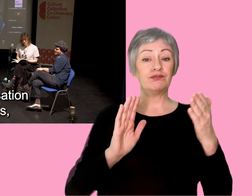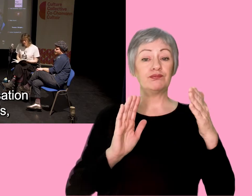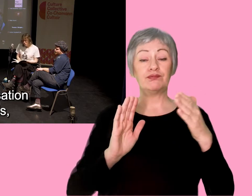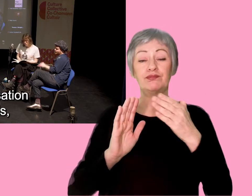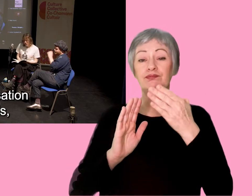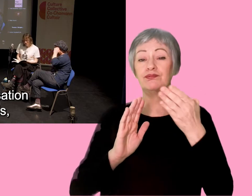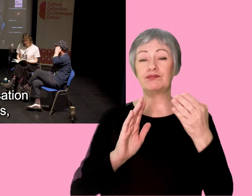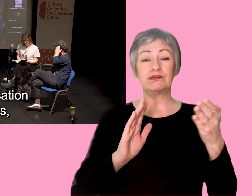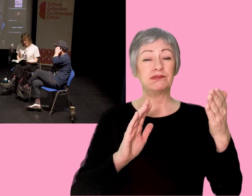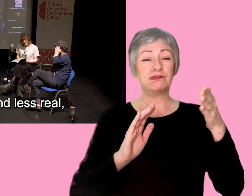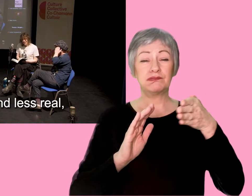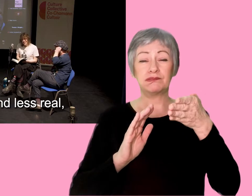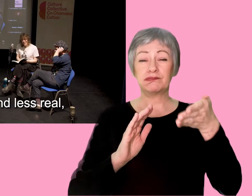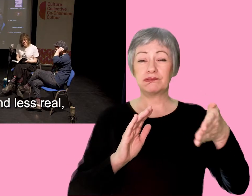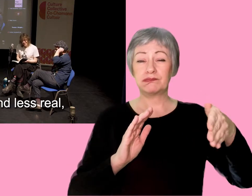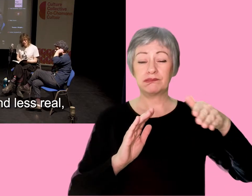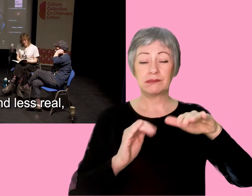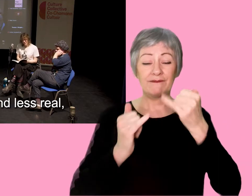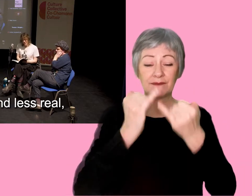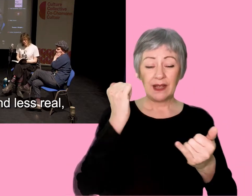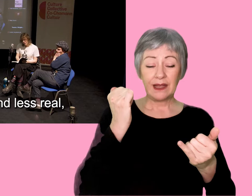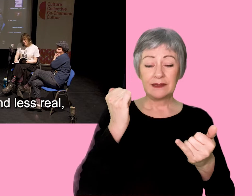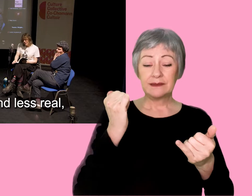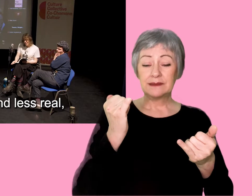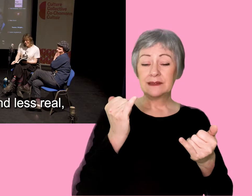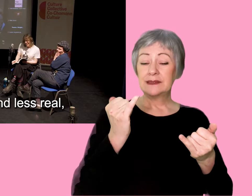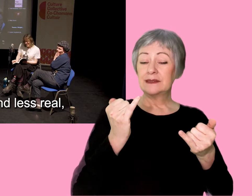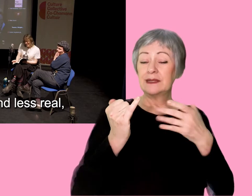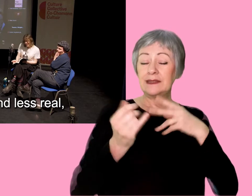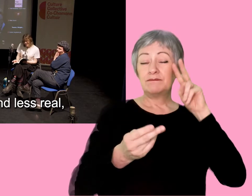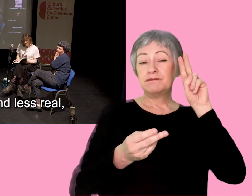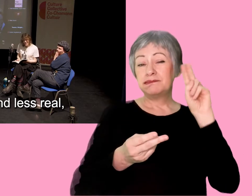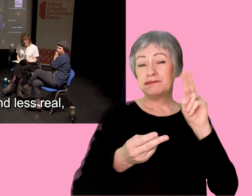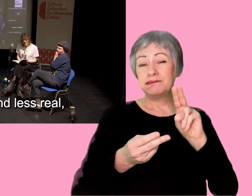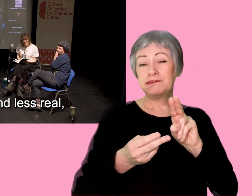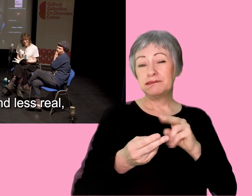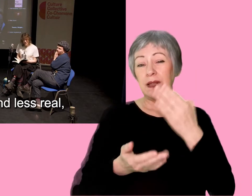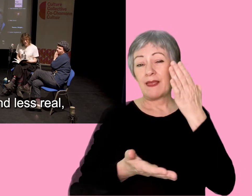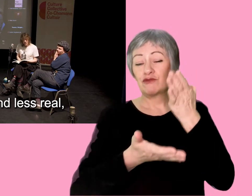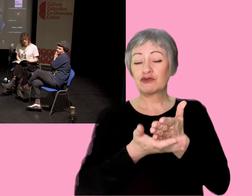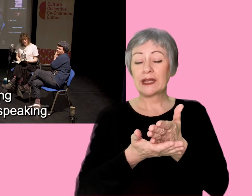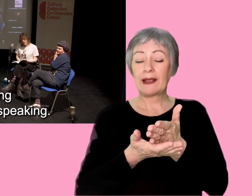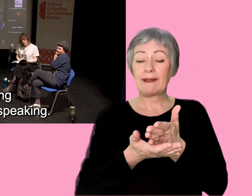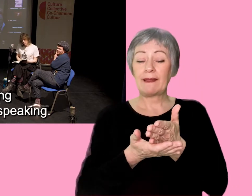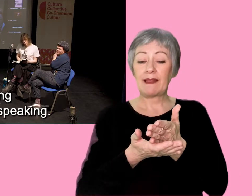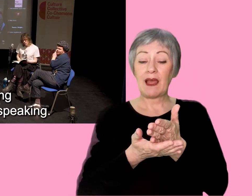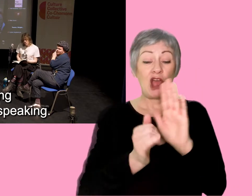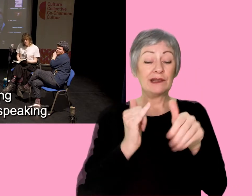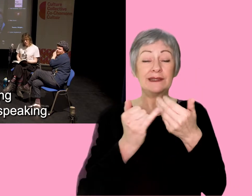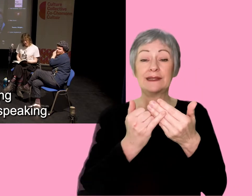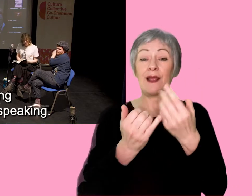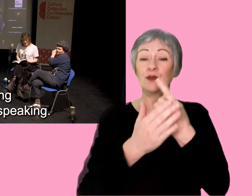fagging, fun, is hearing itself, is less and less real getting, till it's